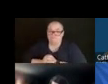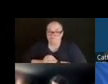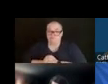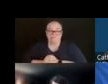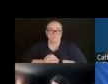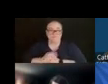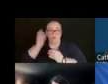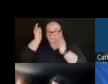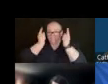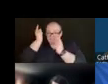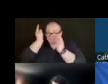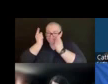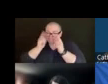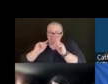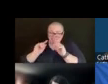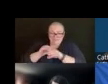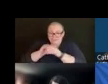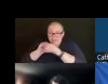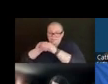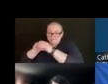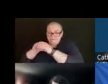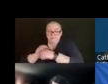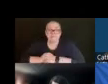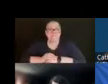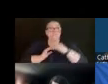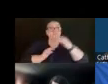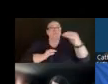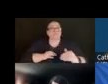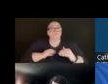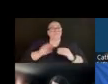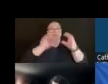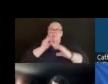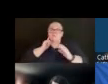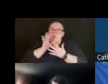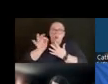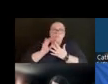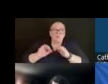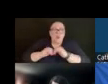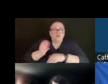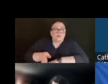Pursue options to improve your person's living skills.